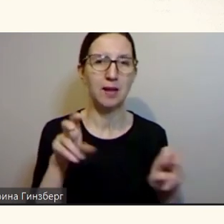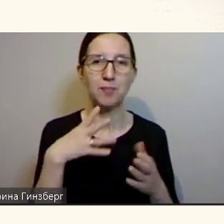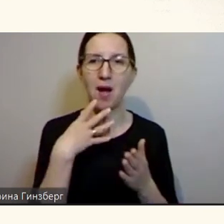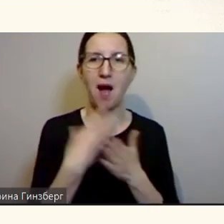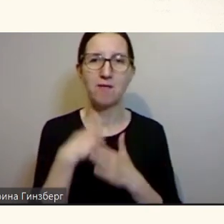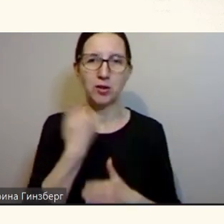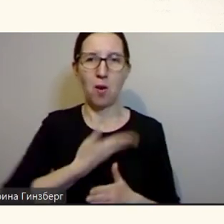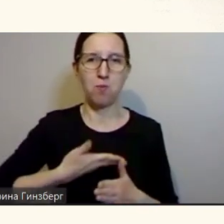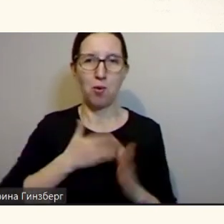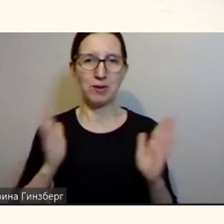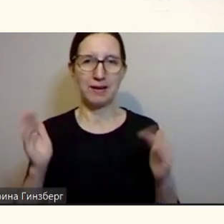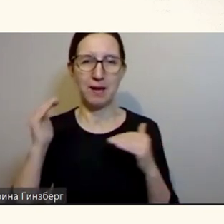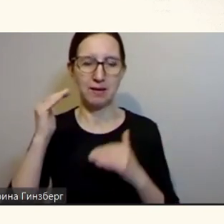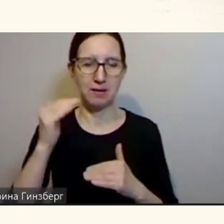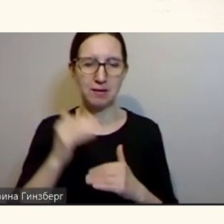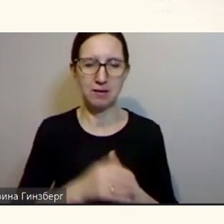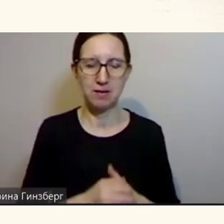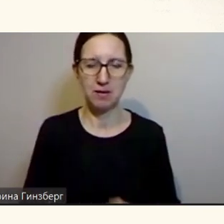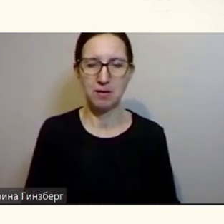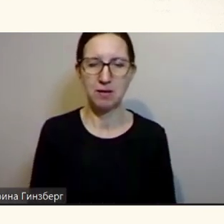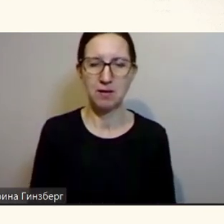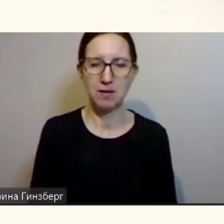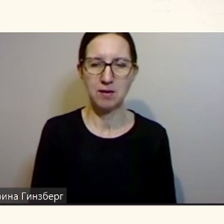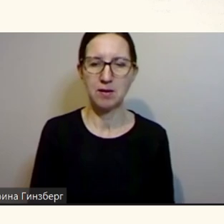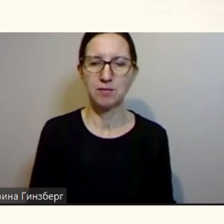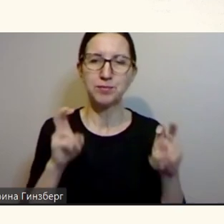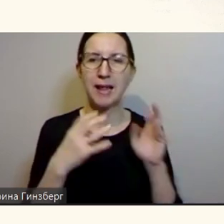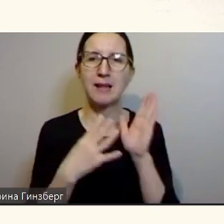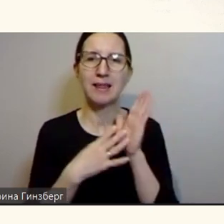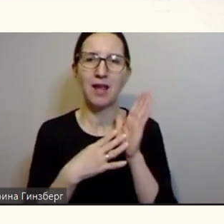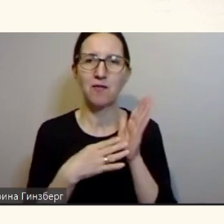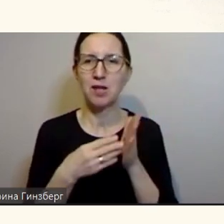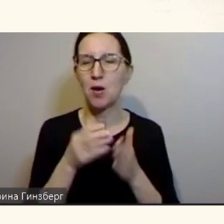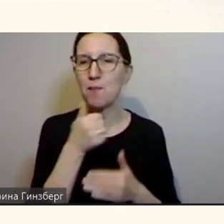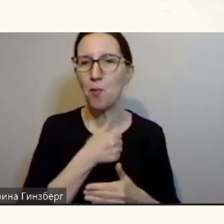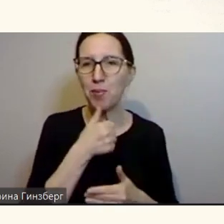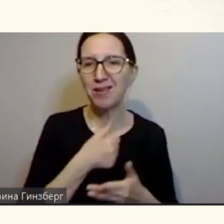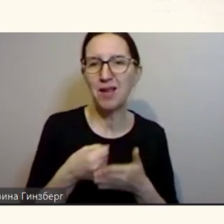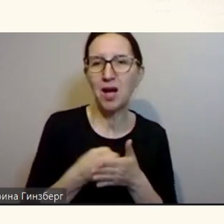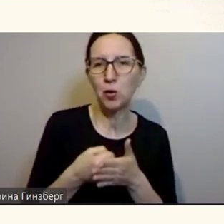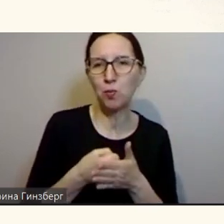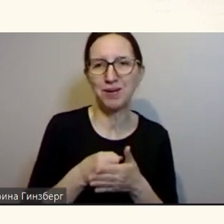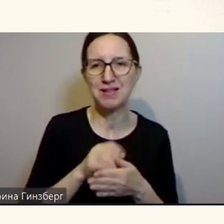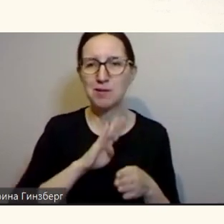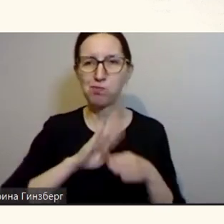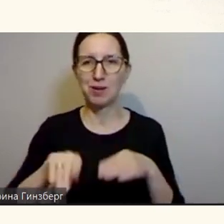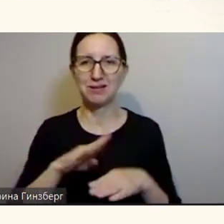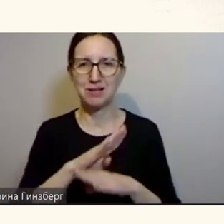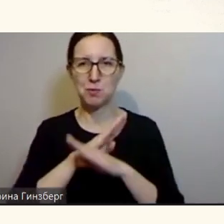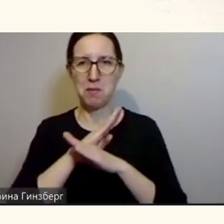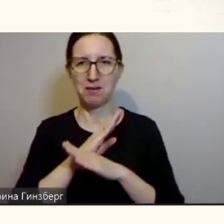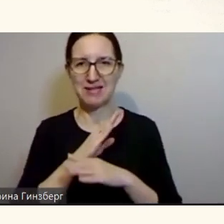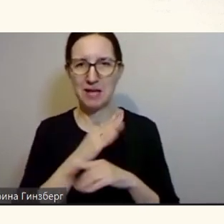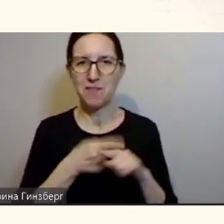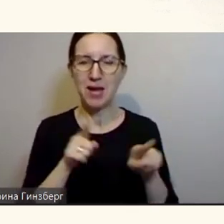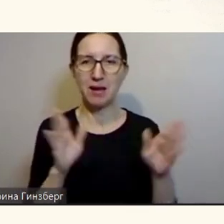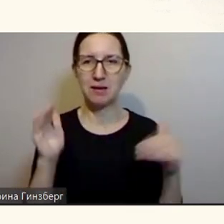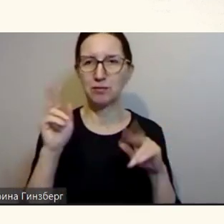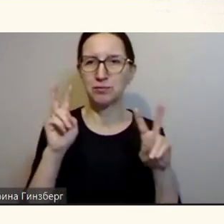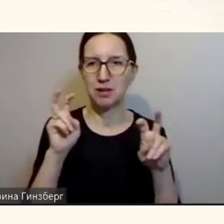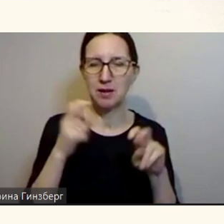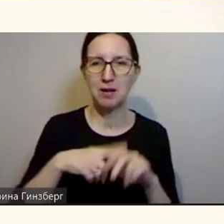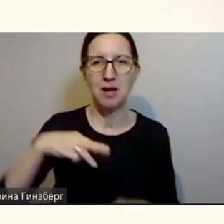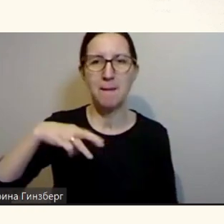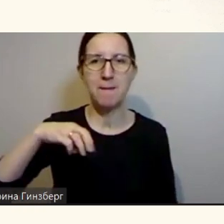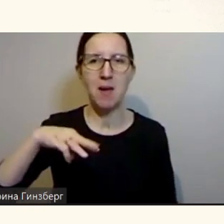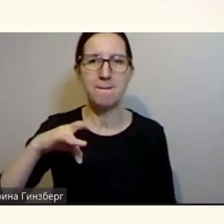And the next one is a piece called Memoria. It's actually projected onto a piece of silk, which